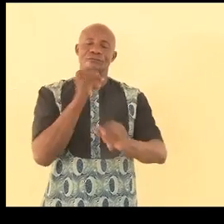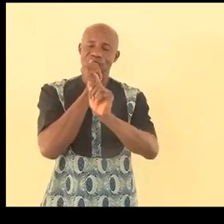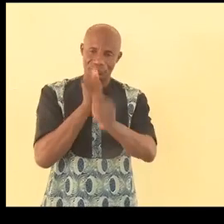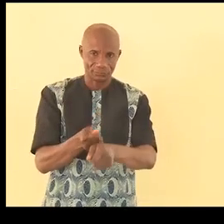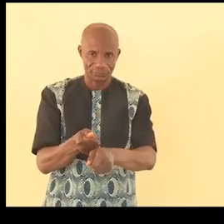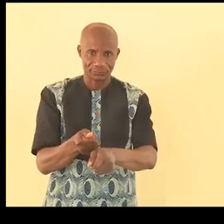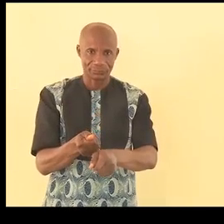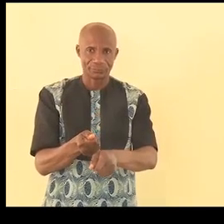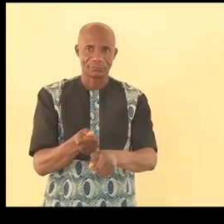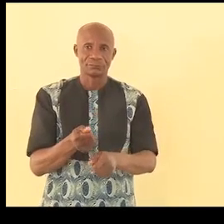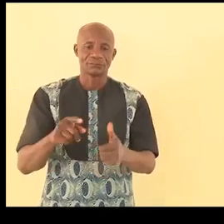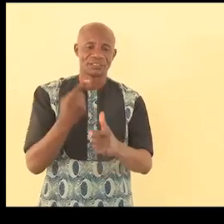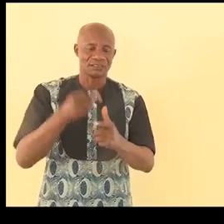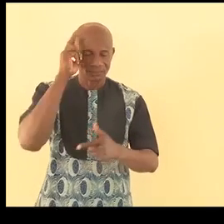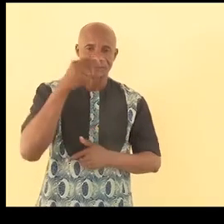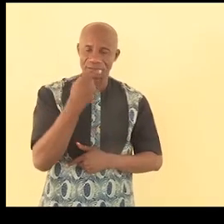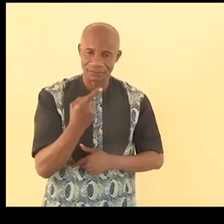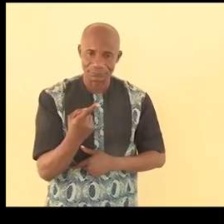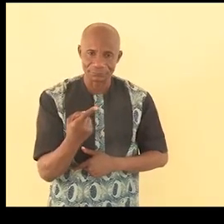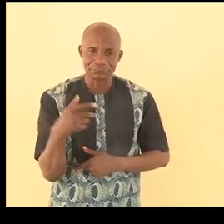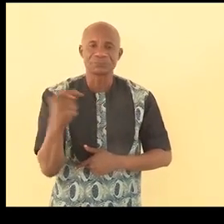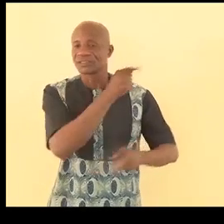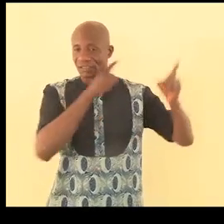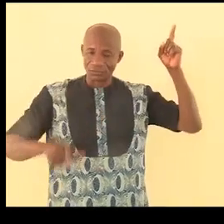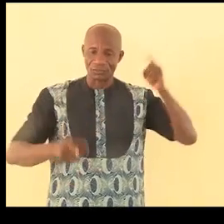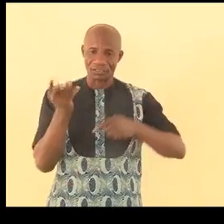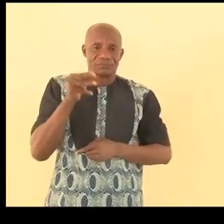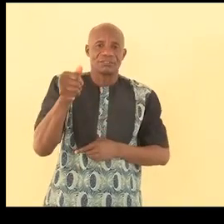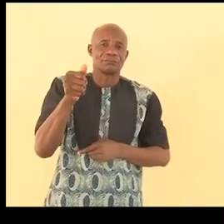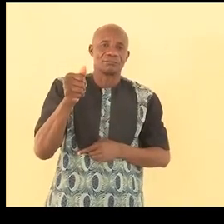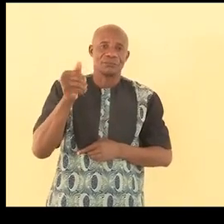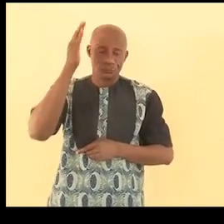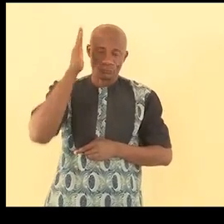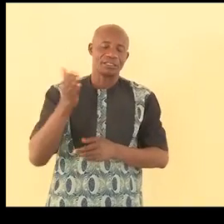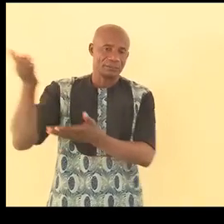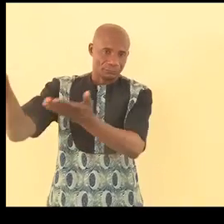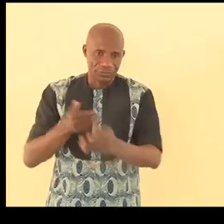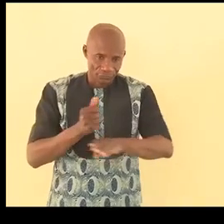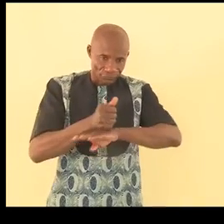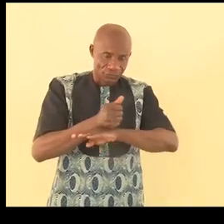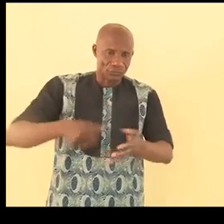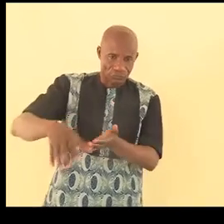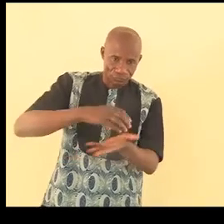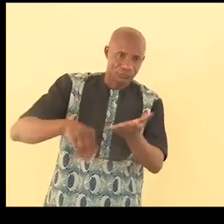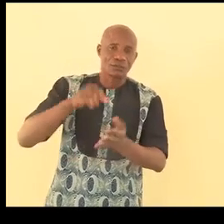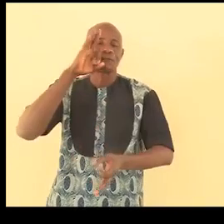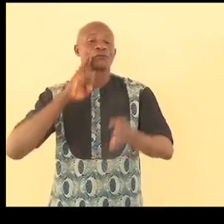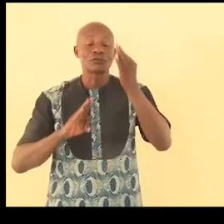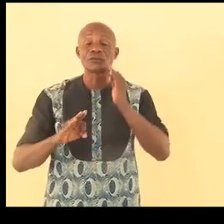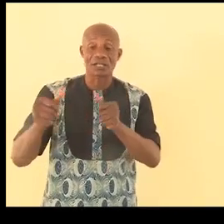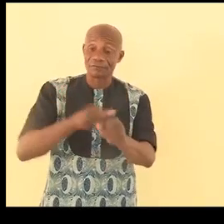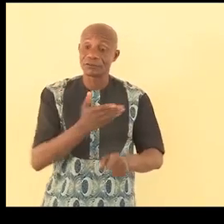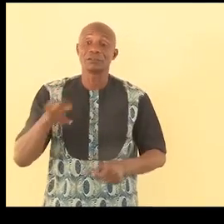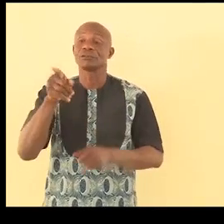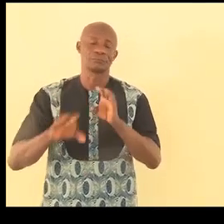of the blessing. And then he said, the Lord himself will send on you curses, confusion, and frustration